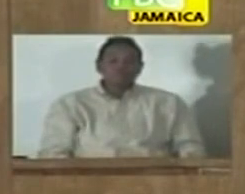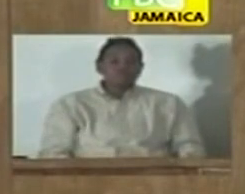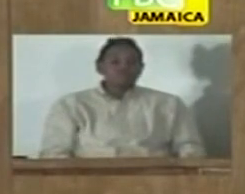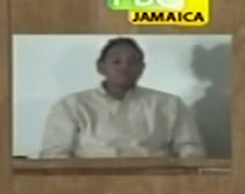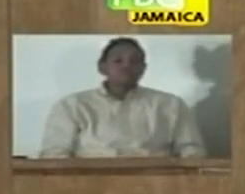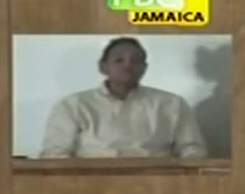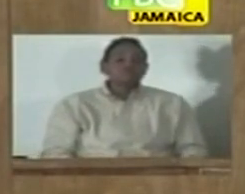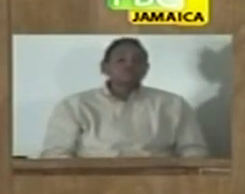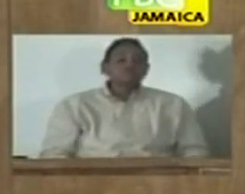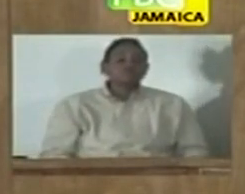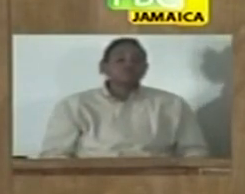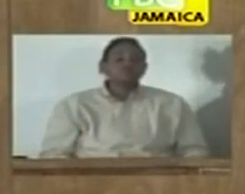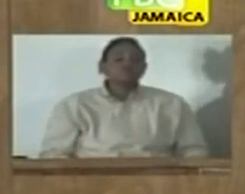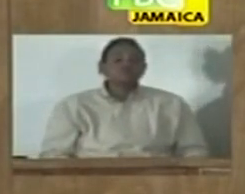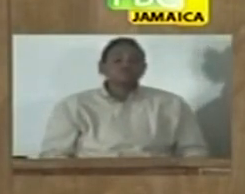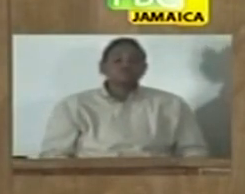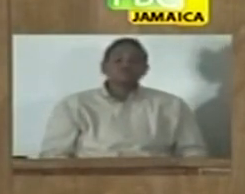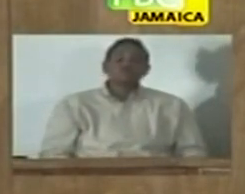208